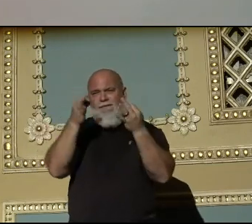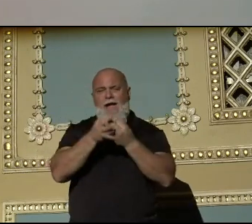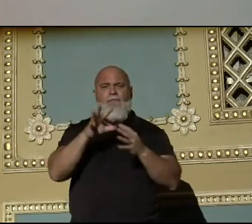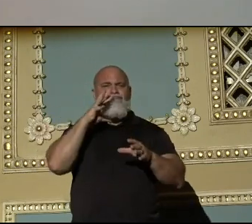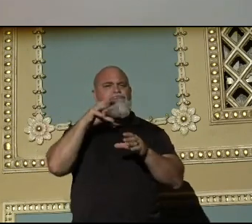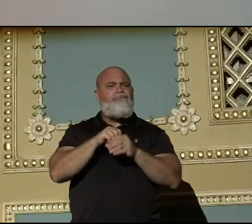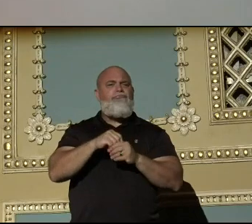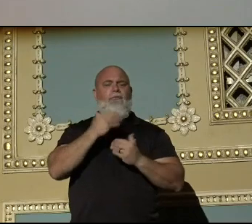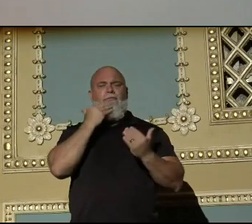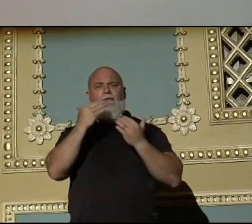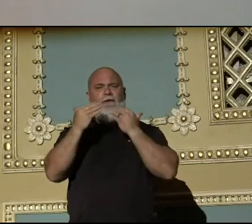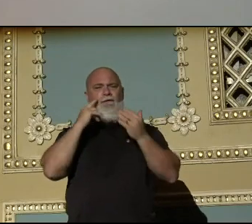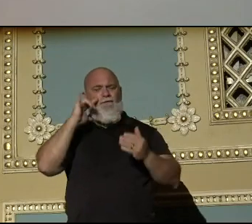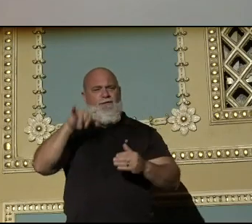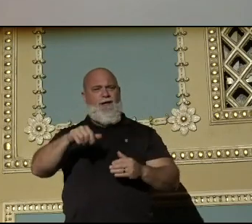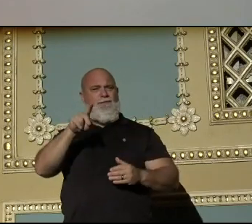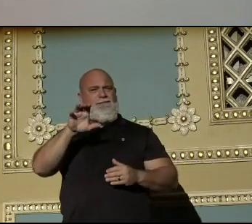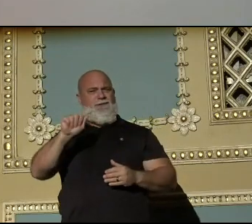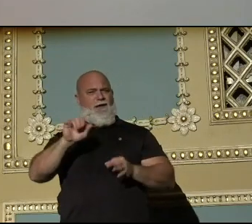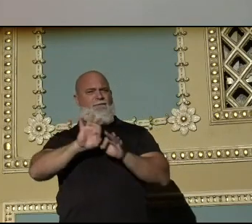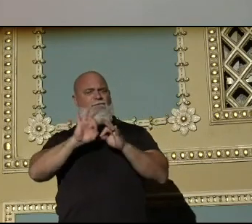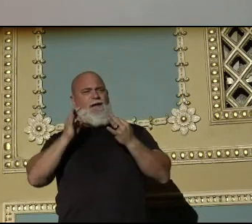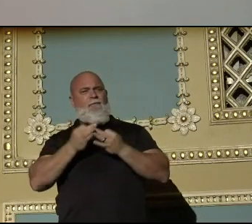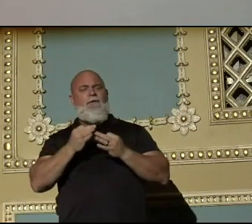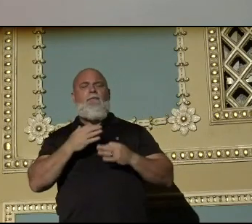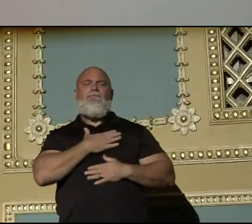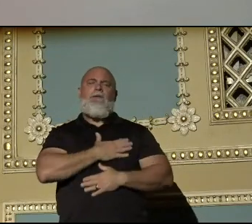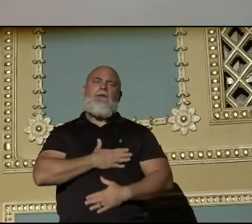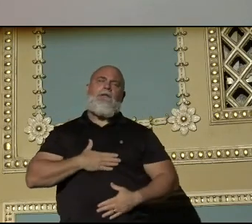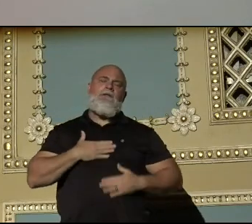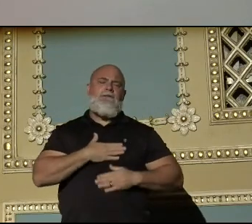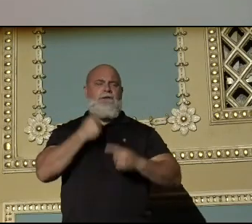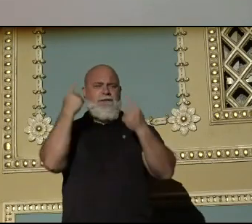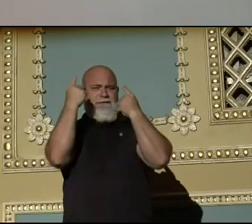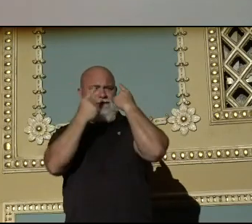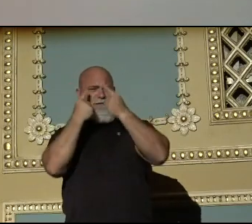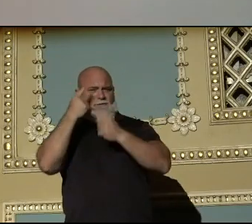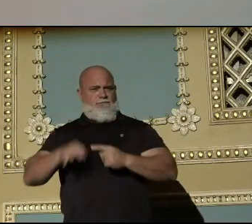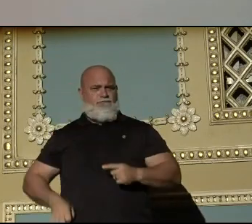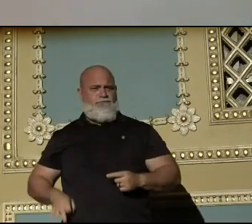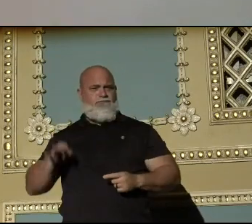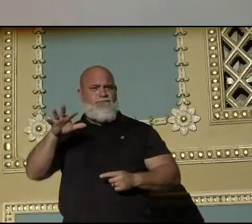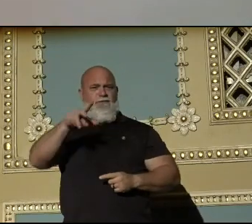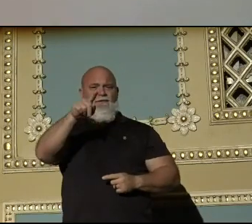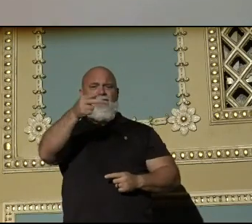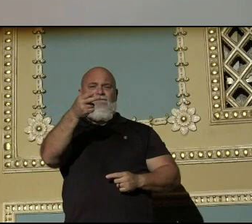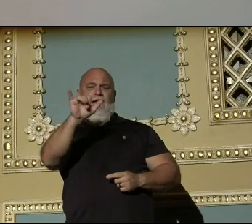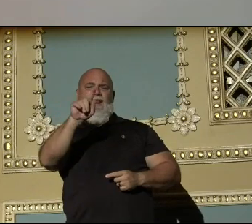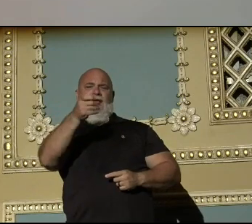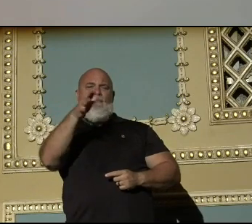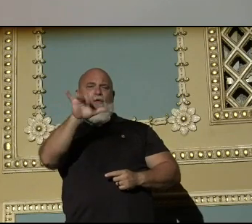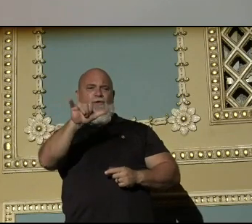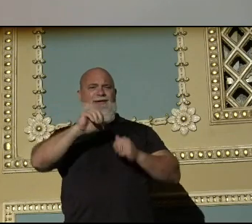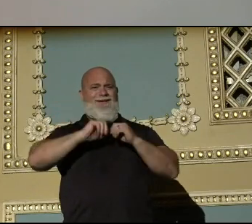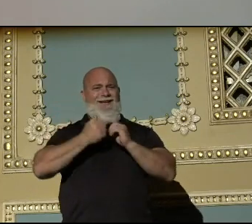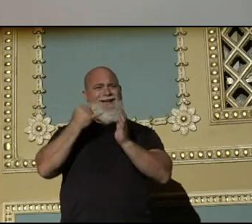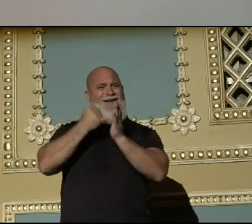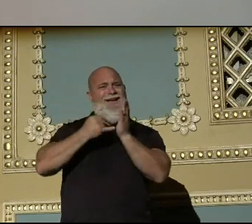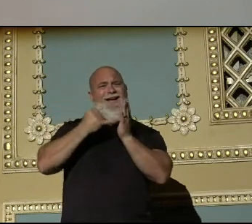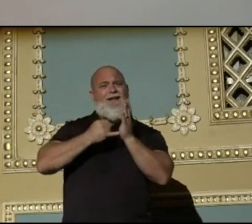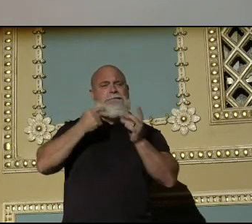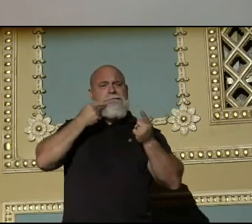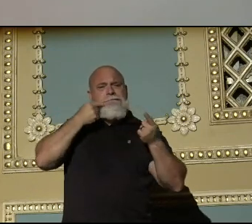the Arts family. And please consider a donation tonight. Philanthropy is how the arts are going to make it through